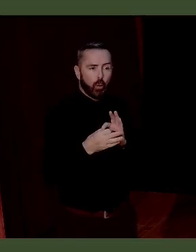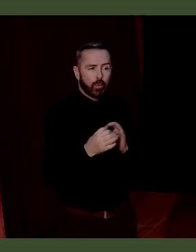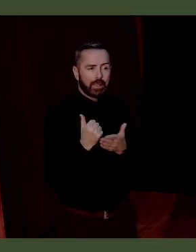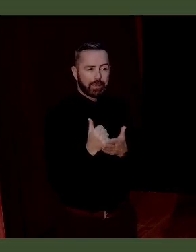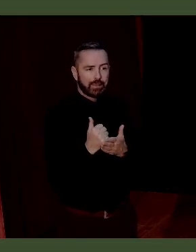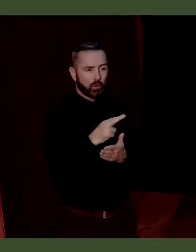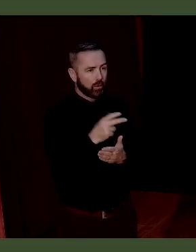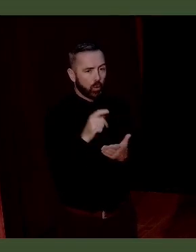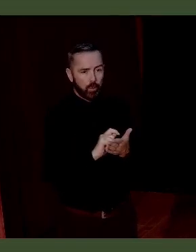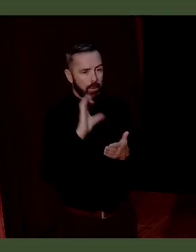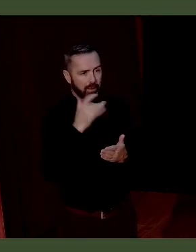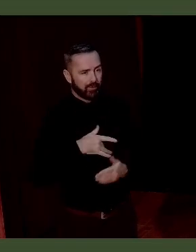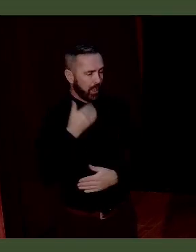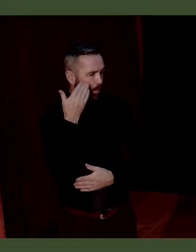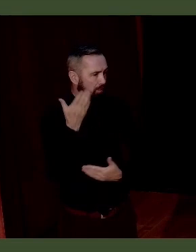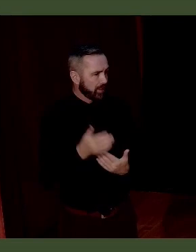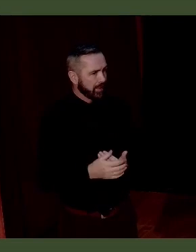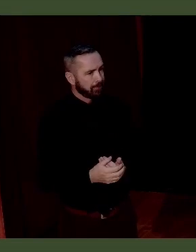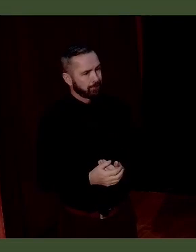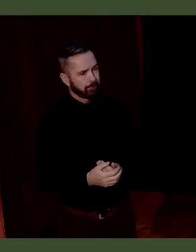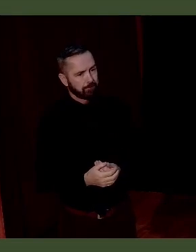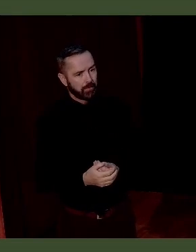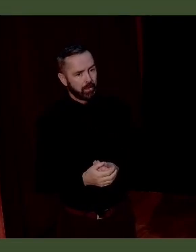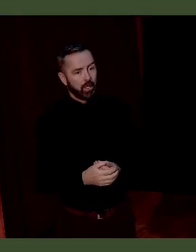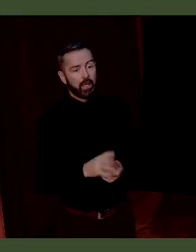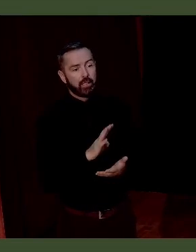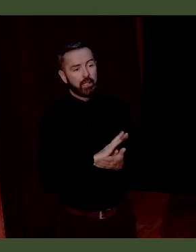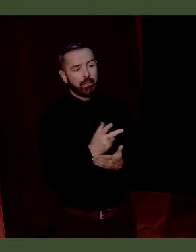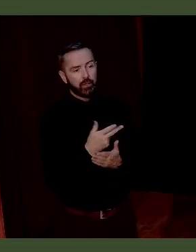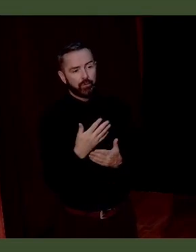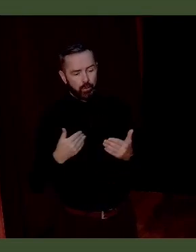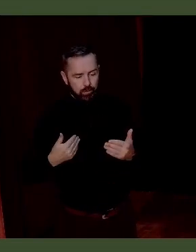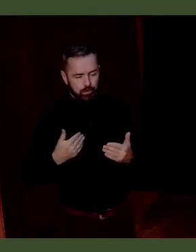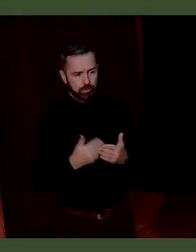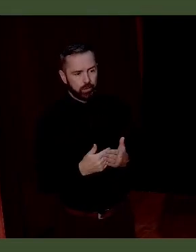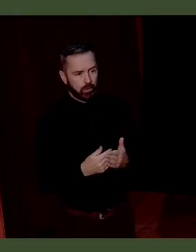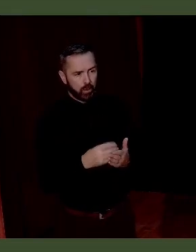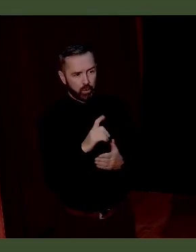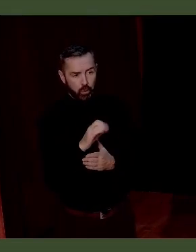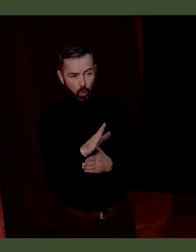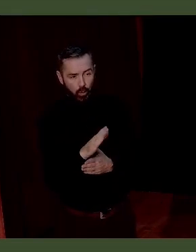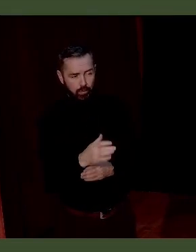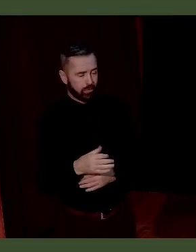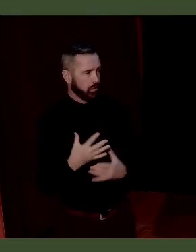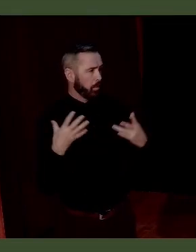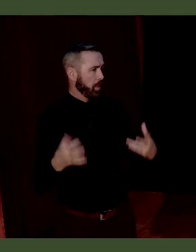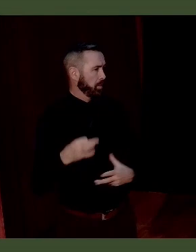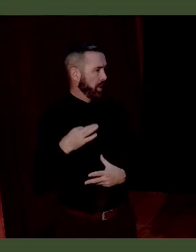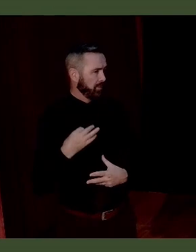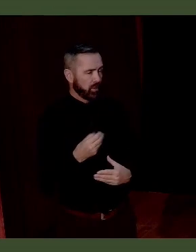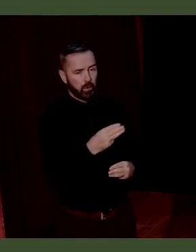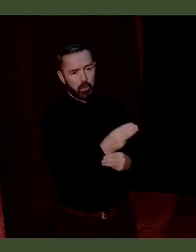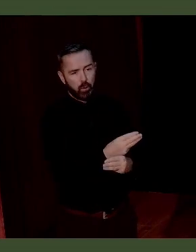wouldn't apply for it because of the humiliation. From 1934, unemployment assistance, the Dole, was a great beneficiary to